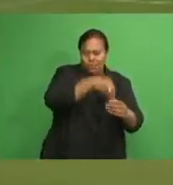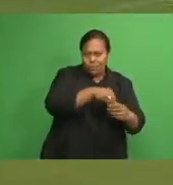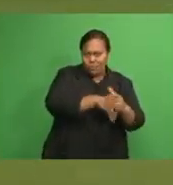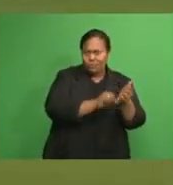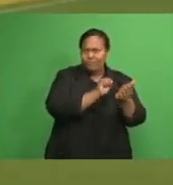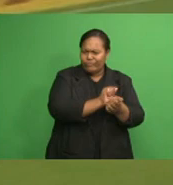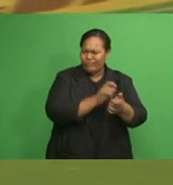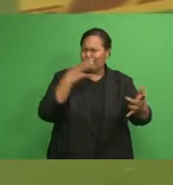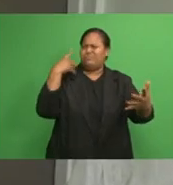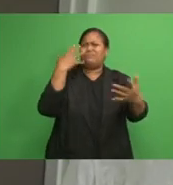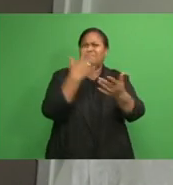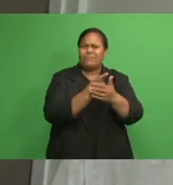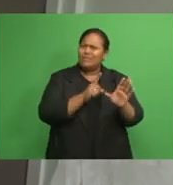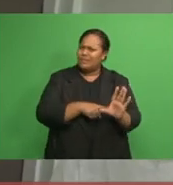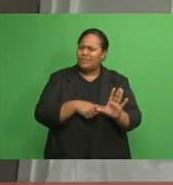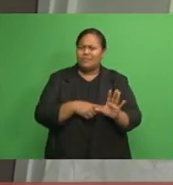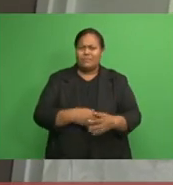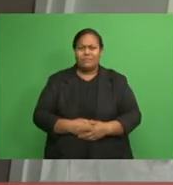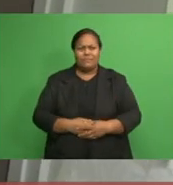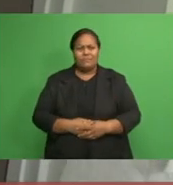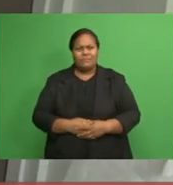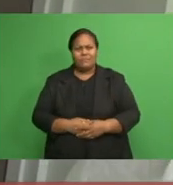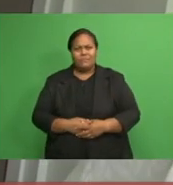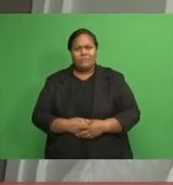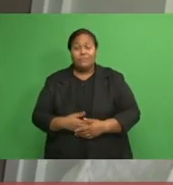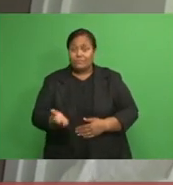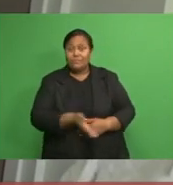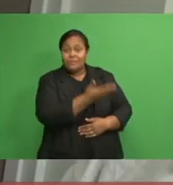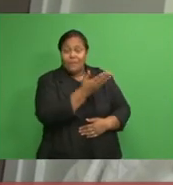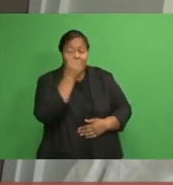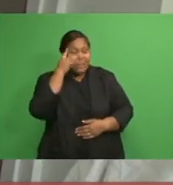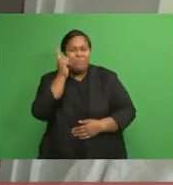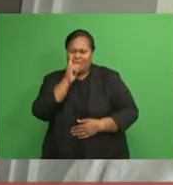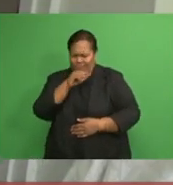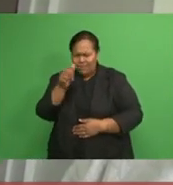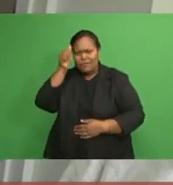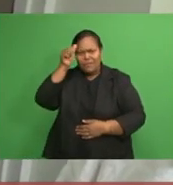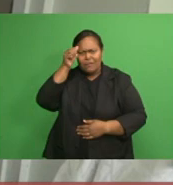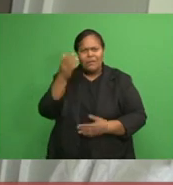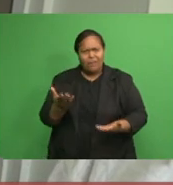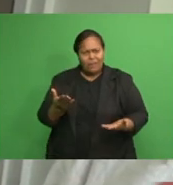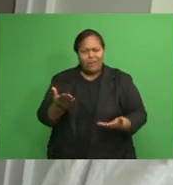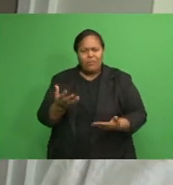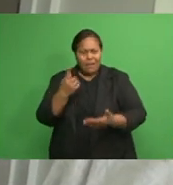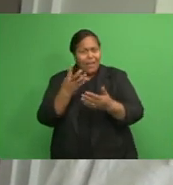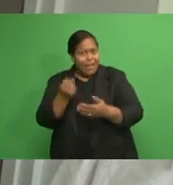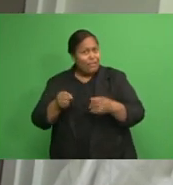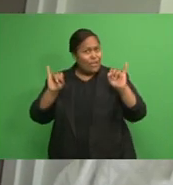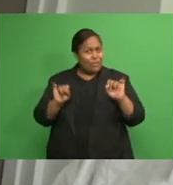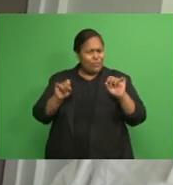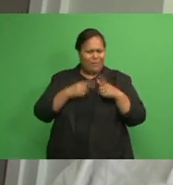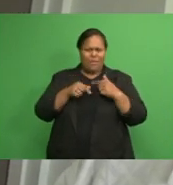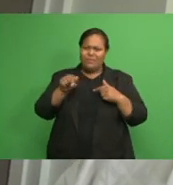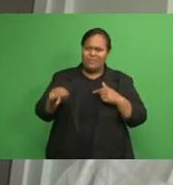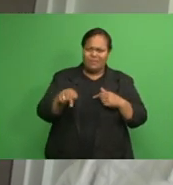has been ongoing for many years. I think the people are aware with this I'm not sure what's the issue about not highlighting